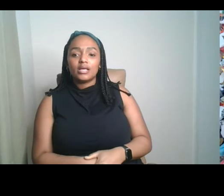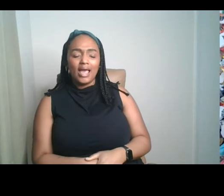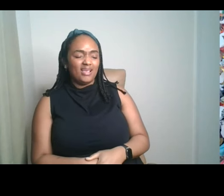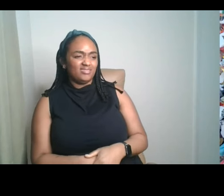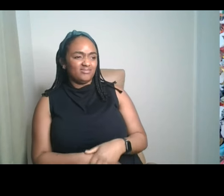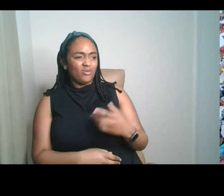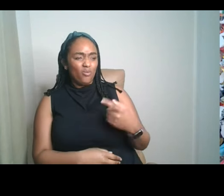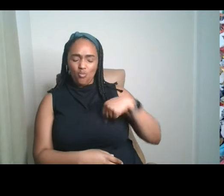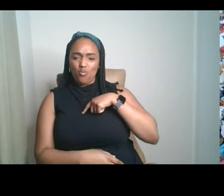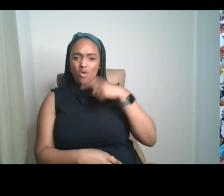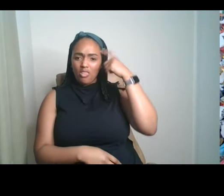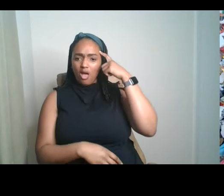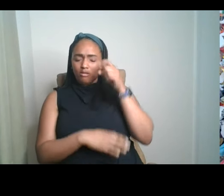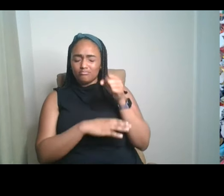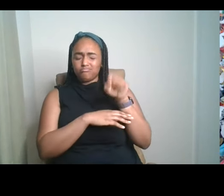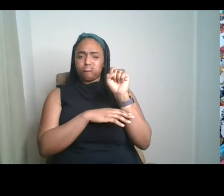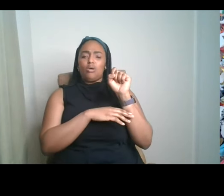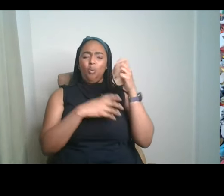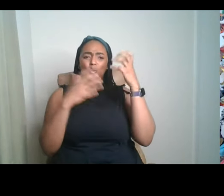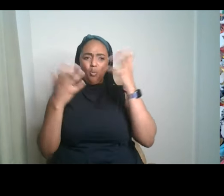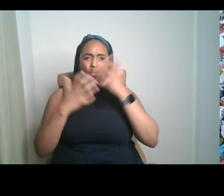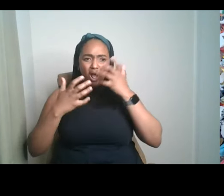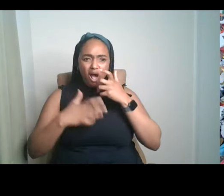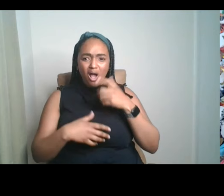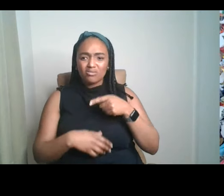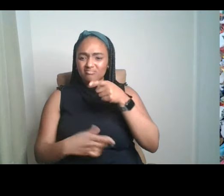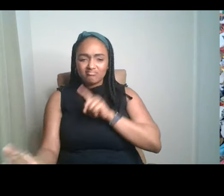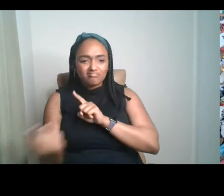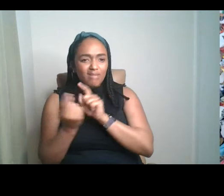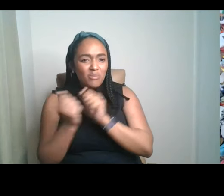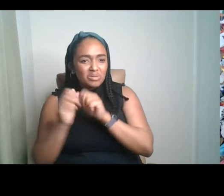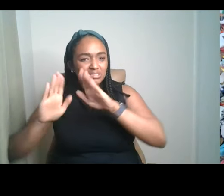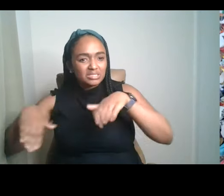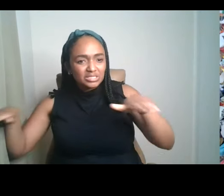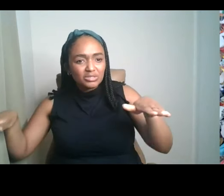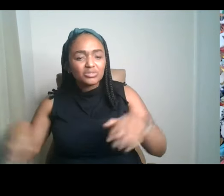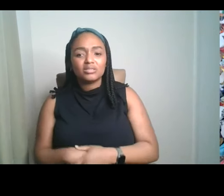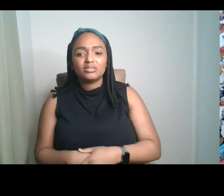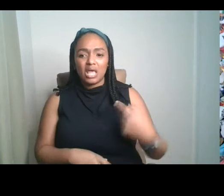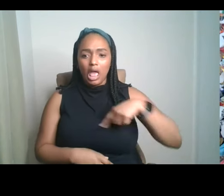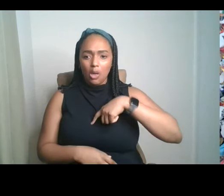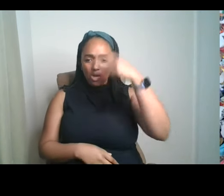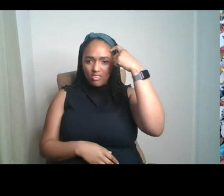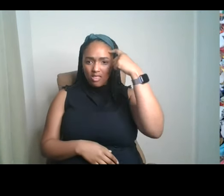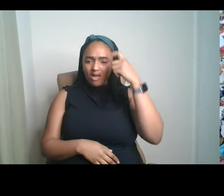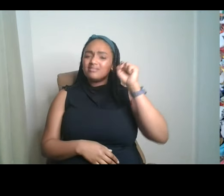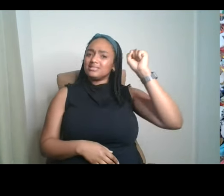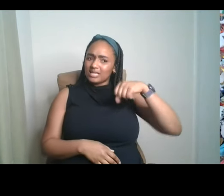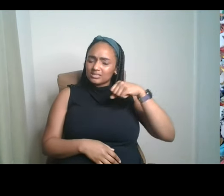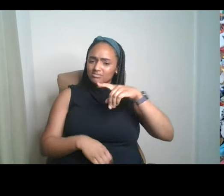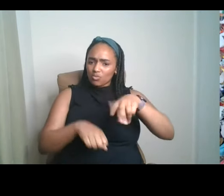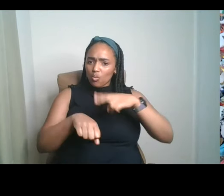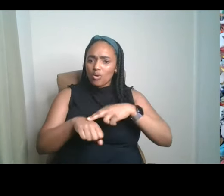sparked the kids. This is why we were there. So we all piped up to say, "Yes, we know you're there and we're fighting for you."